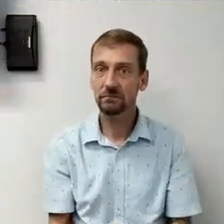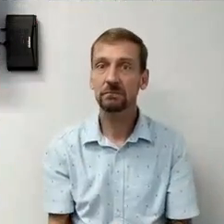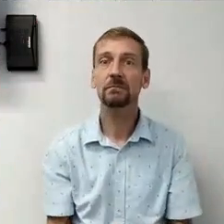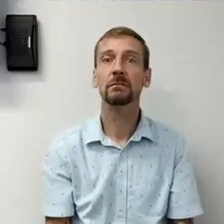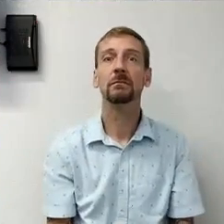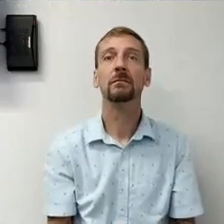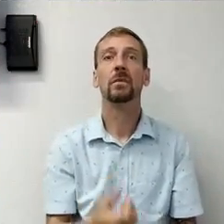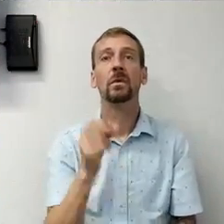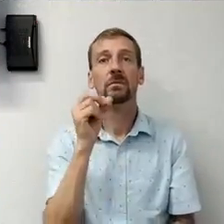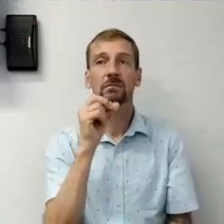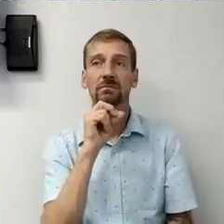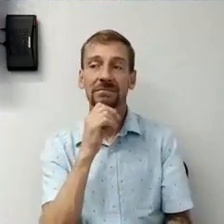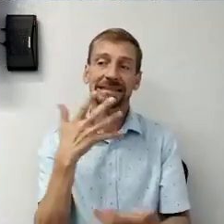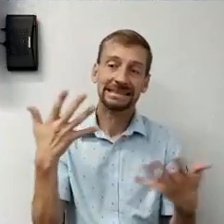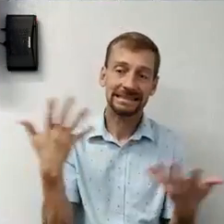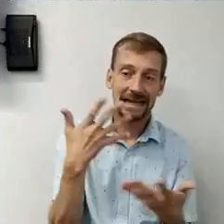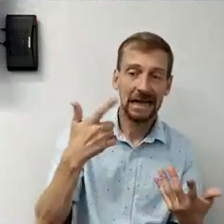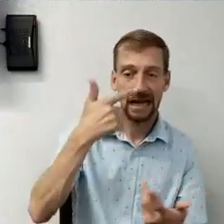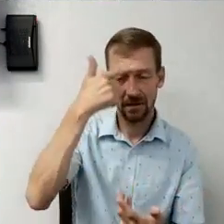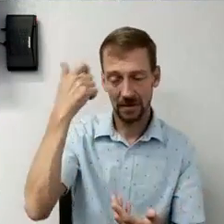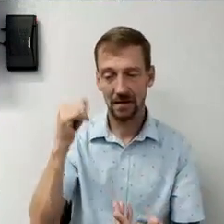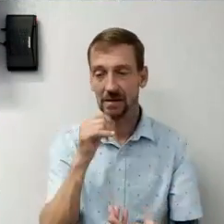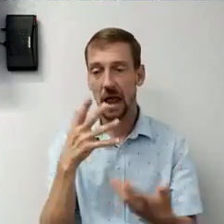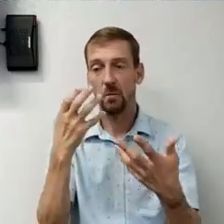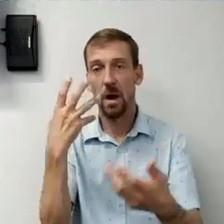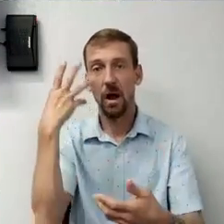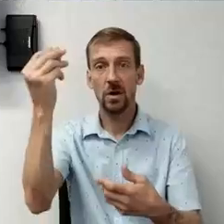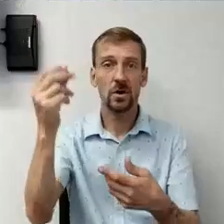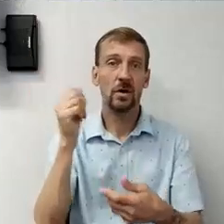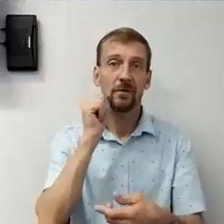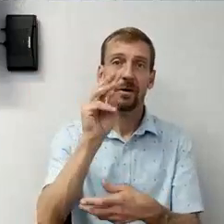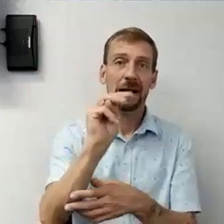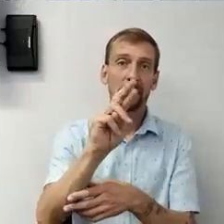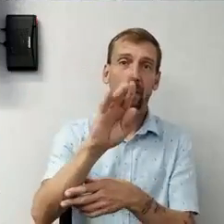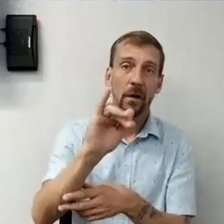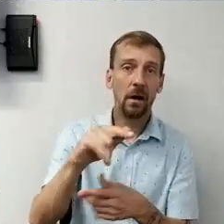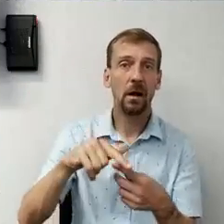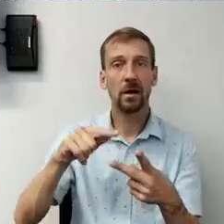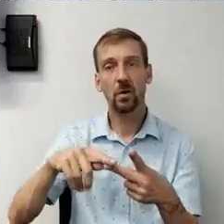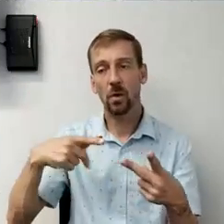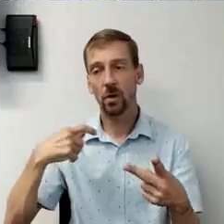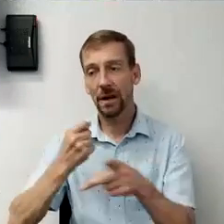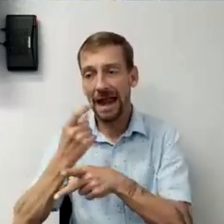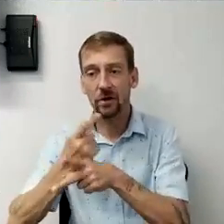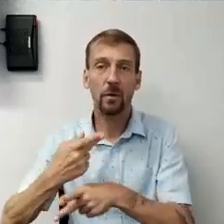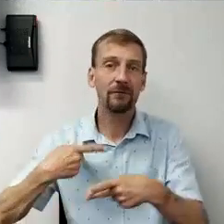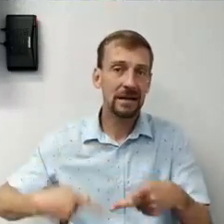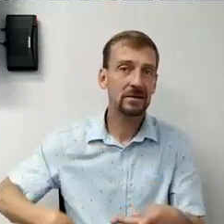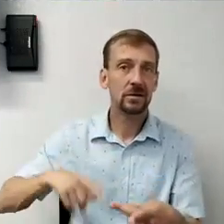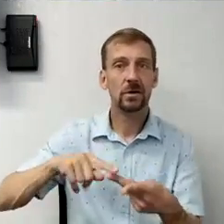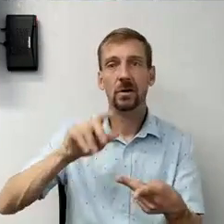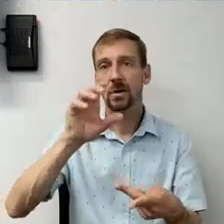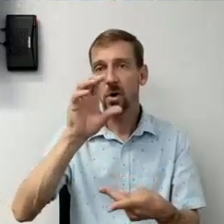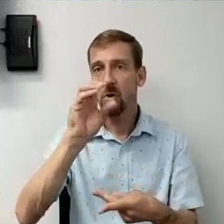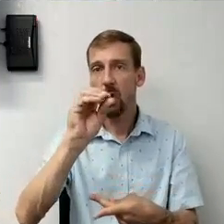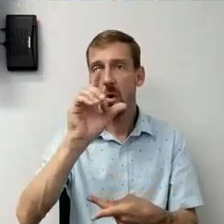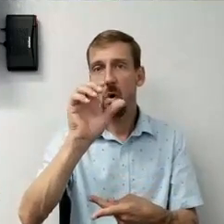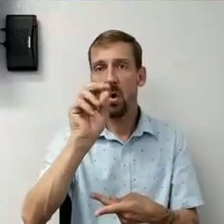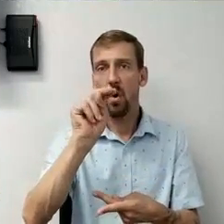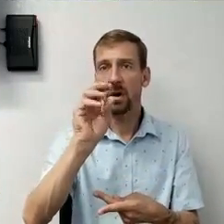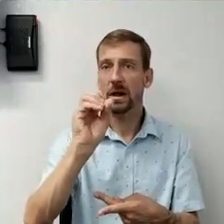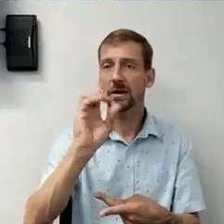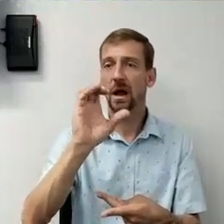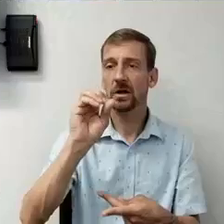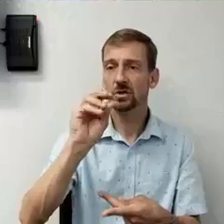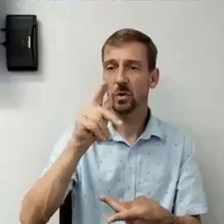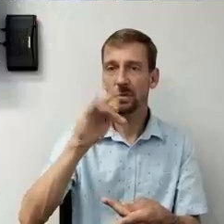that MRI done or that CT or having their annual physical done or their colonoscopies, things like that. So we